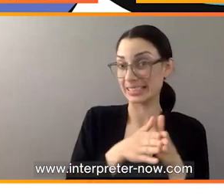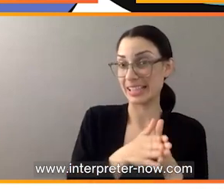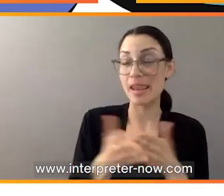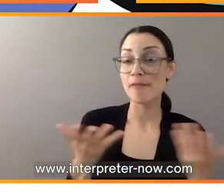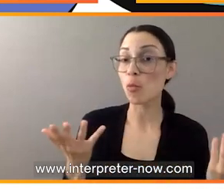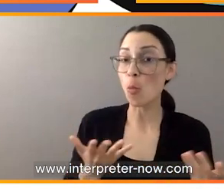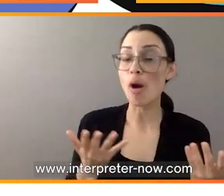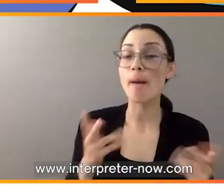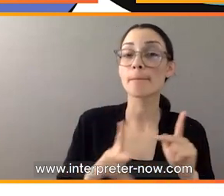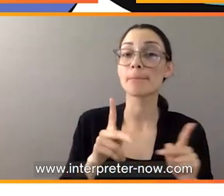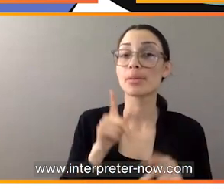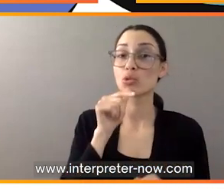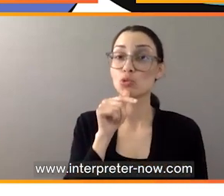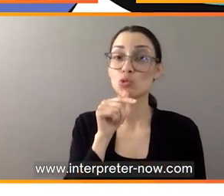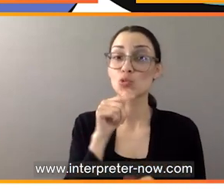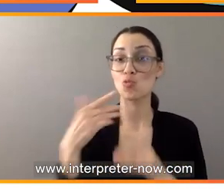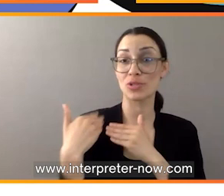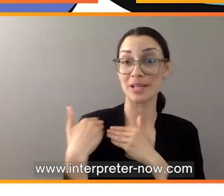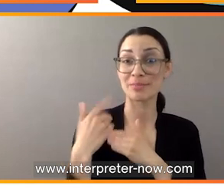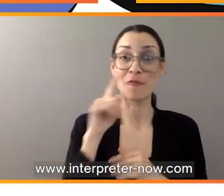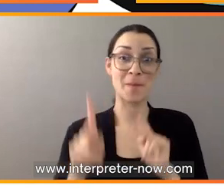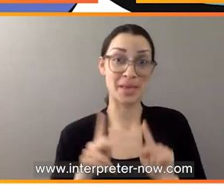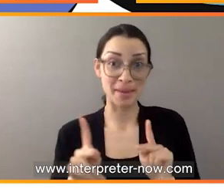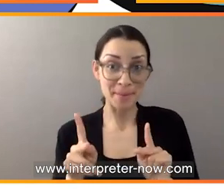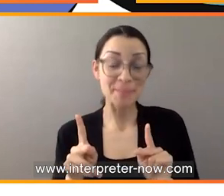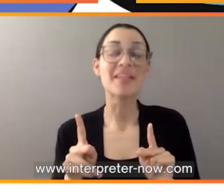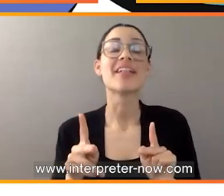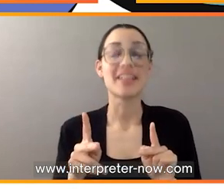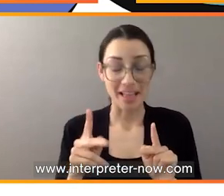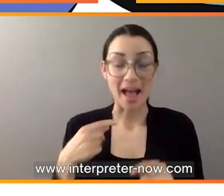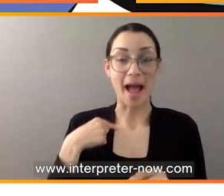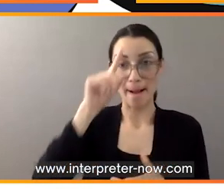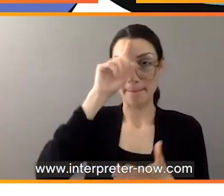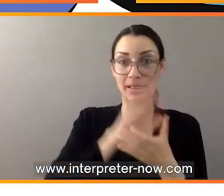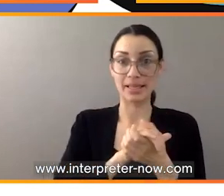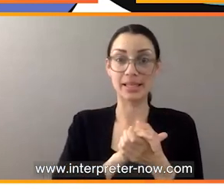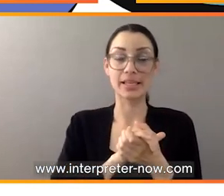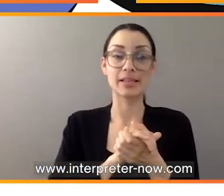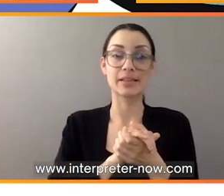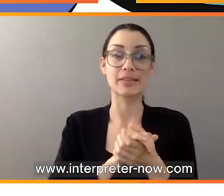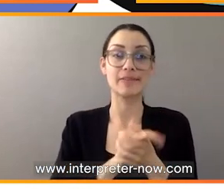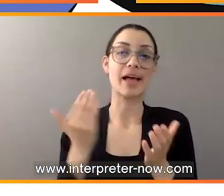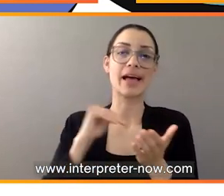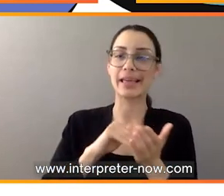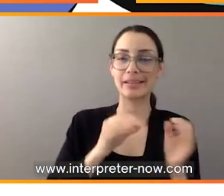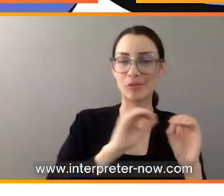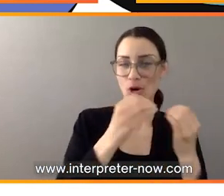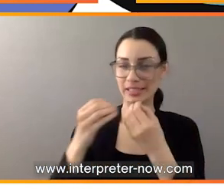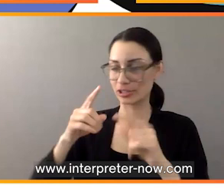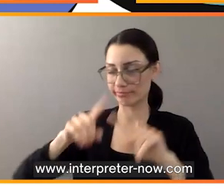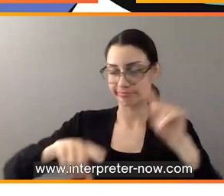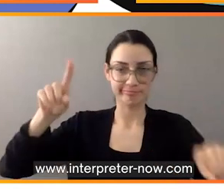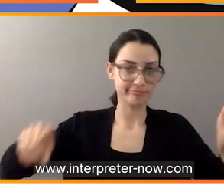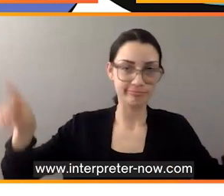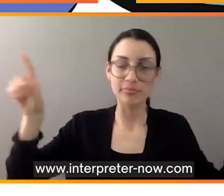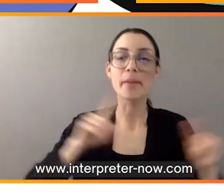be for people who are responsible for people. I really believe, and again, organizations are